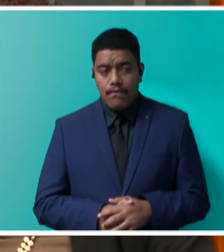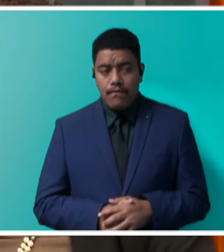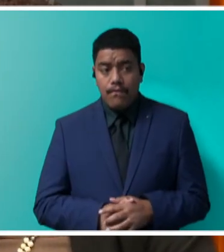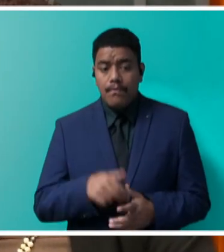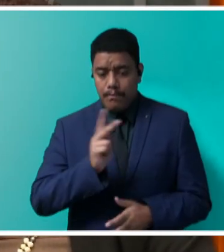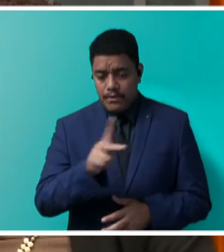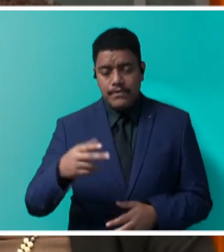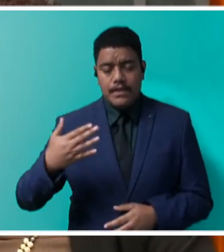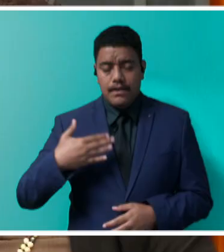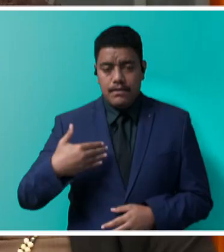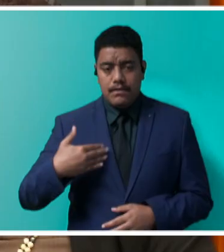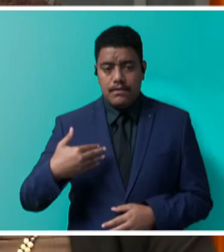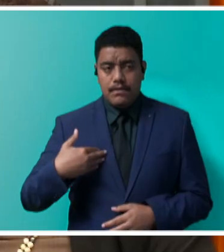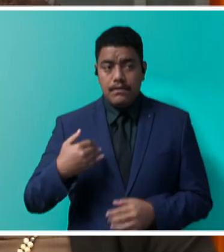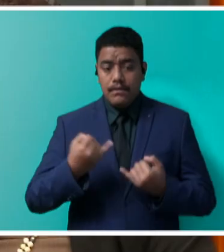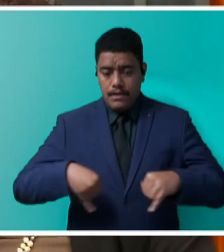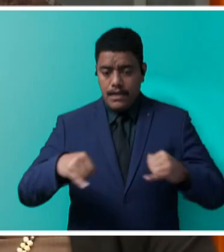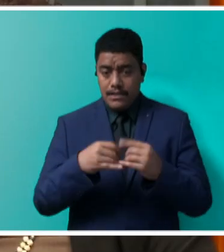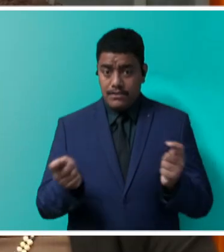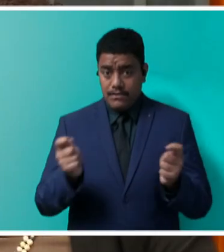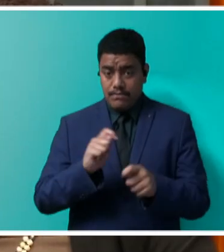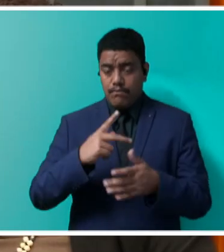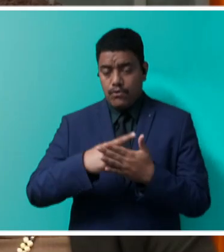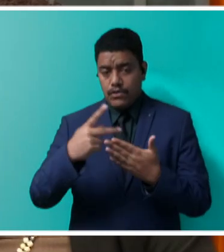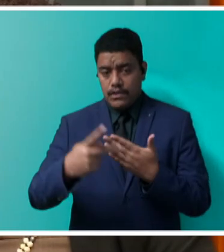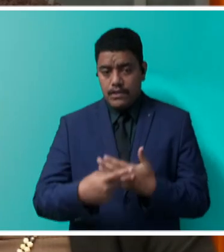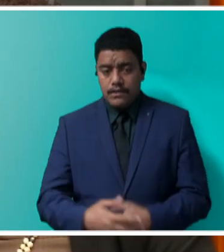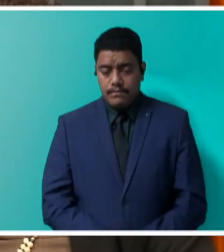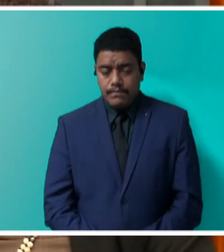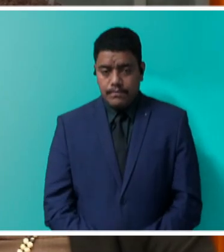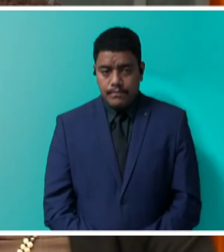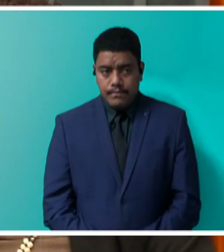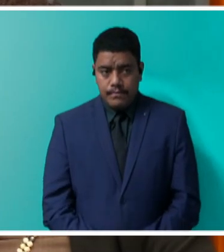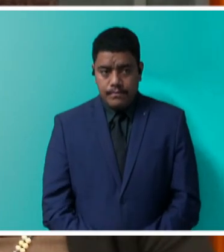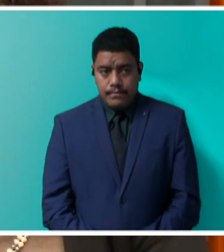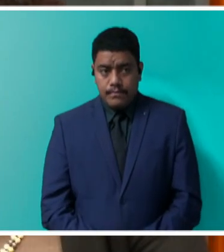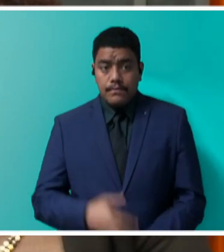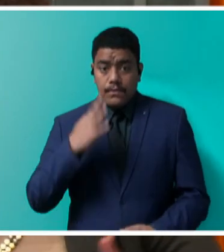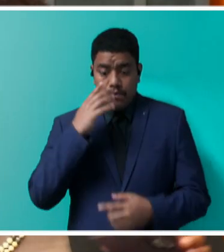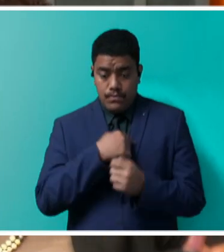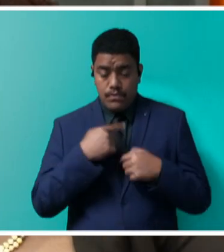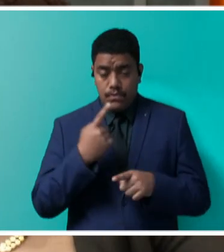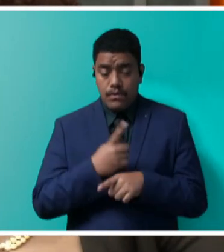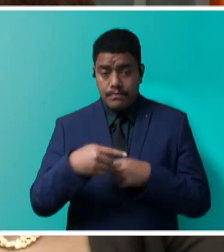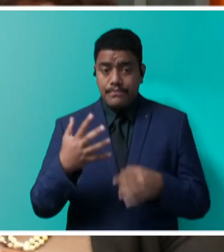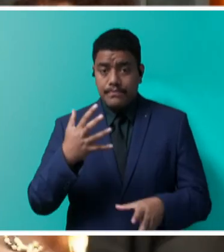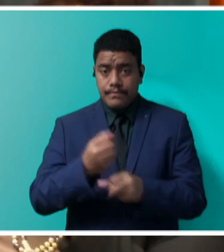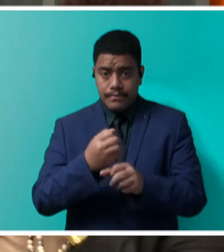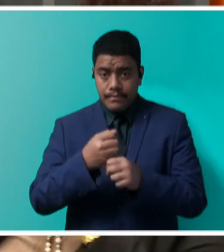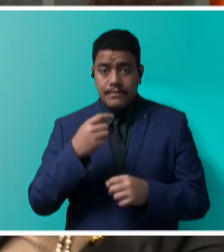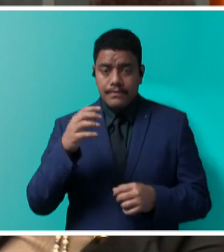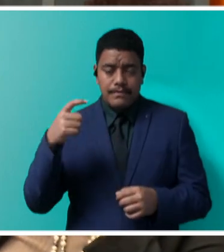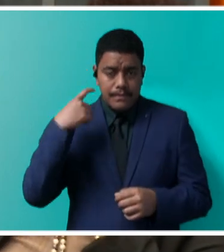Pacific Healthy Island Transformation Project in terms of upgrading urban primary healthcare